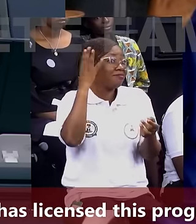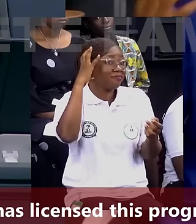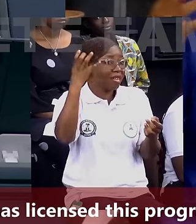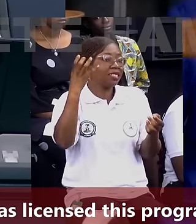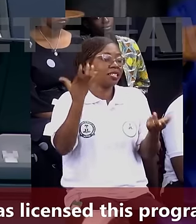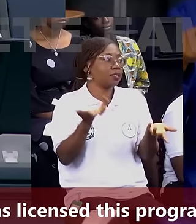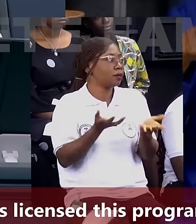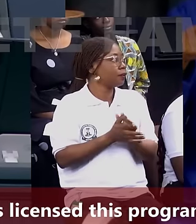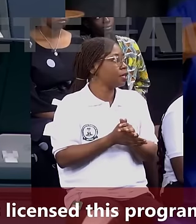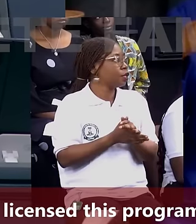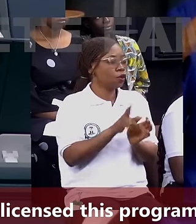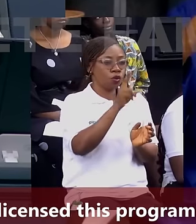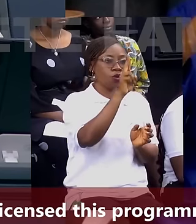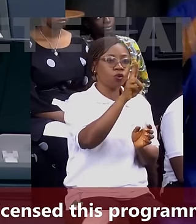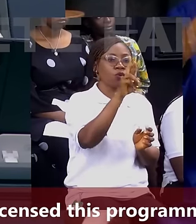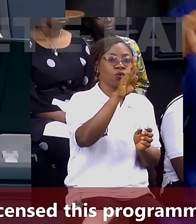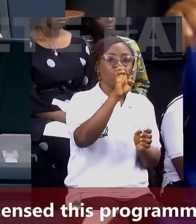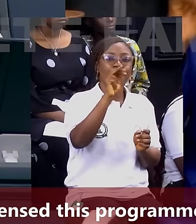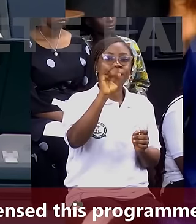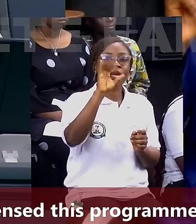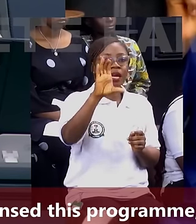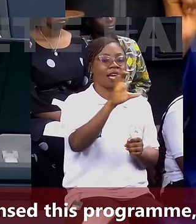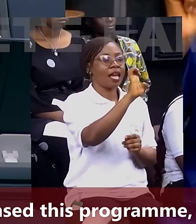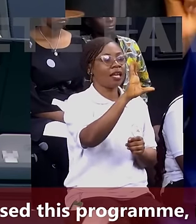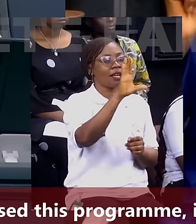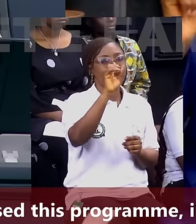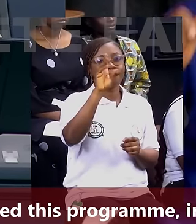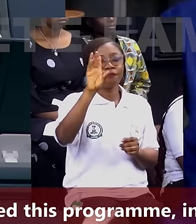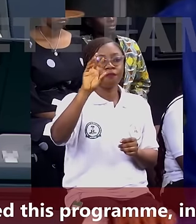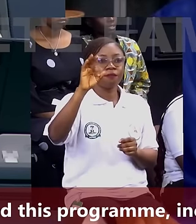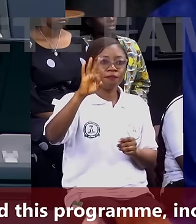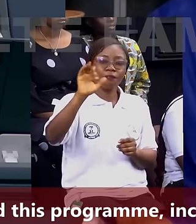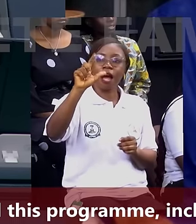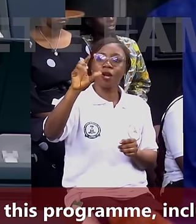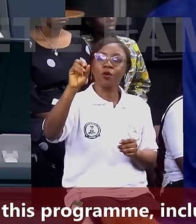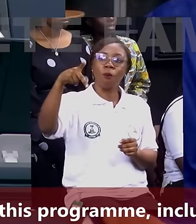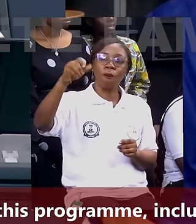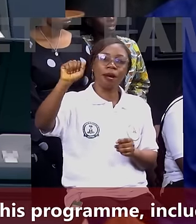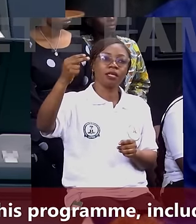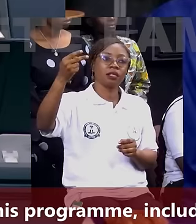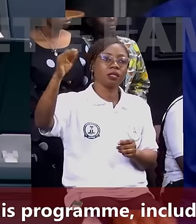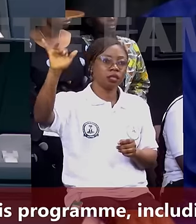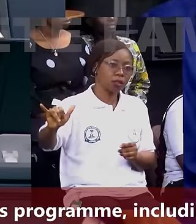it could just be a sign of uremic encephalopathy. Uremic